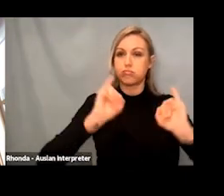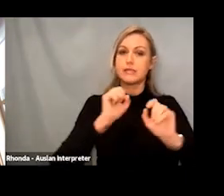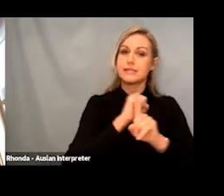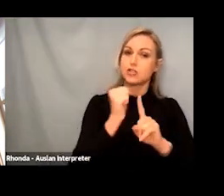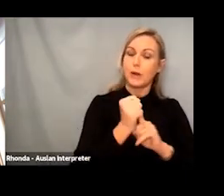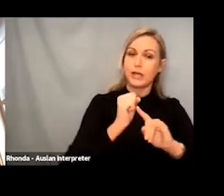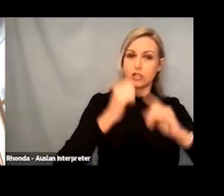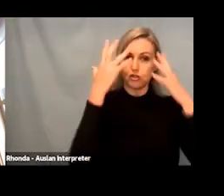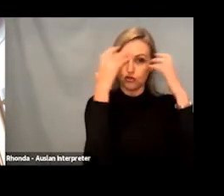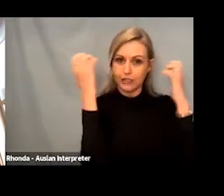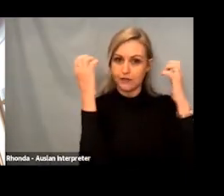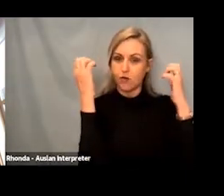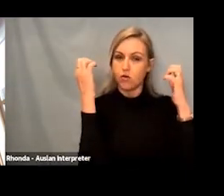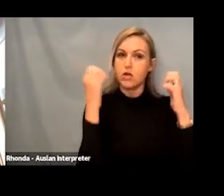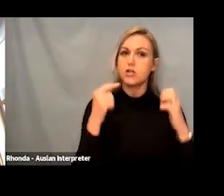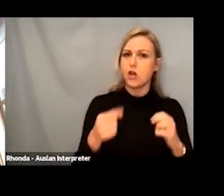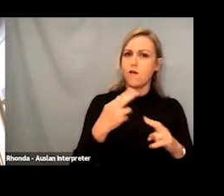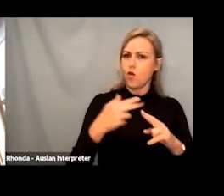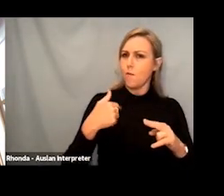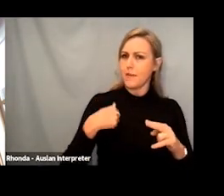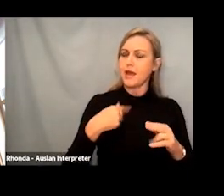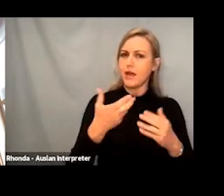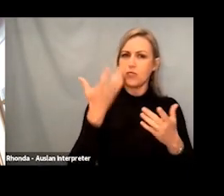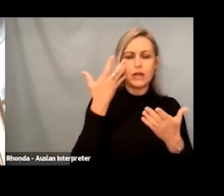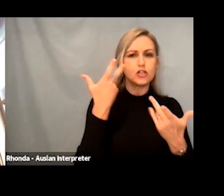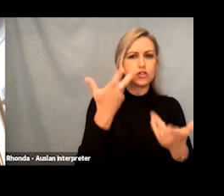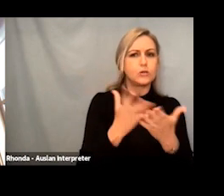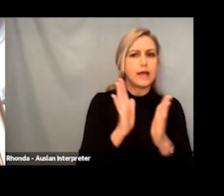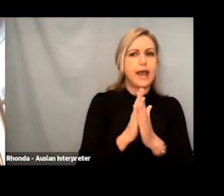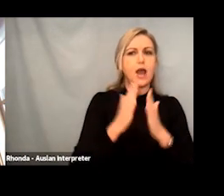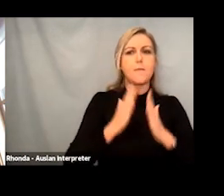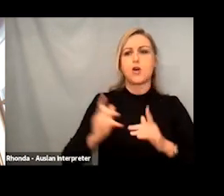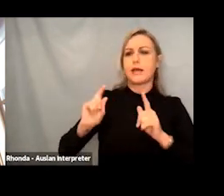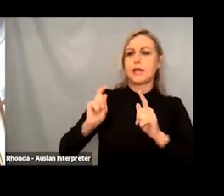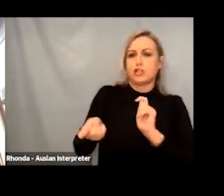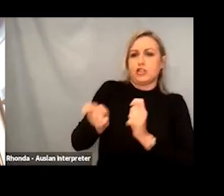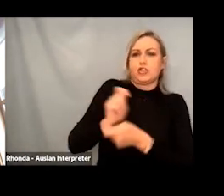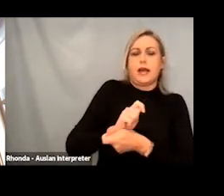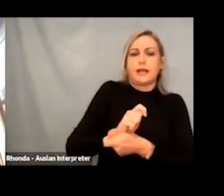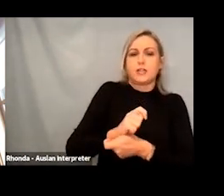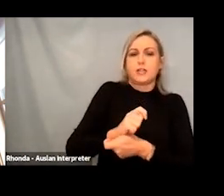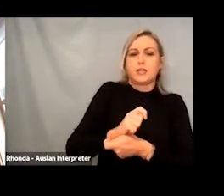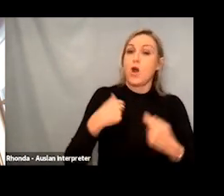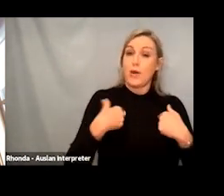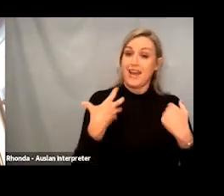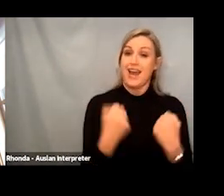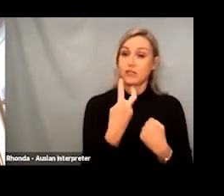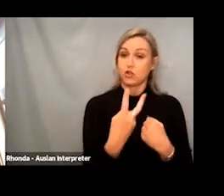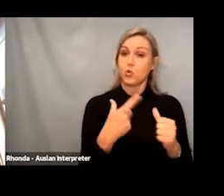is a plausible evolutionary functional explanation for why the 2A receptor exists, what it